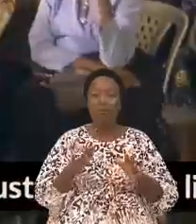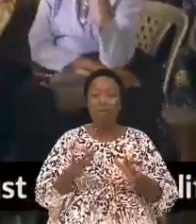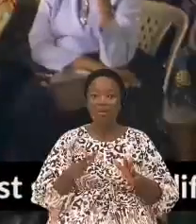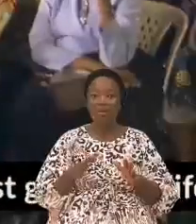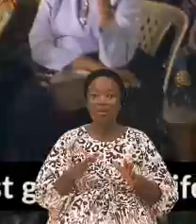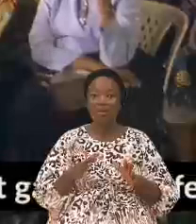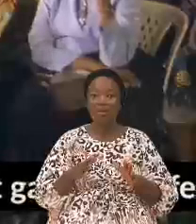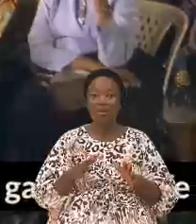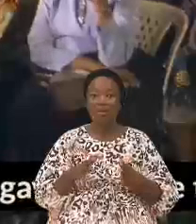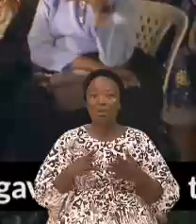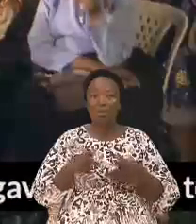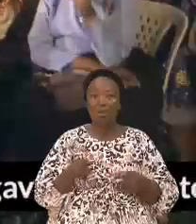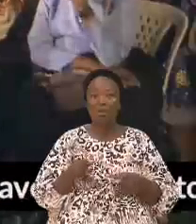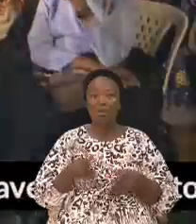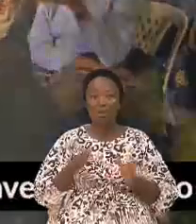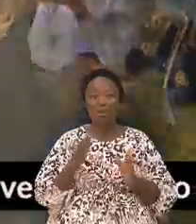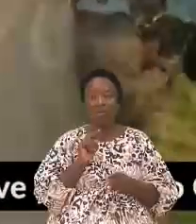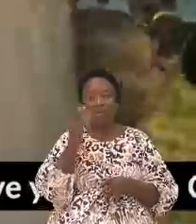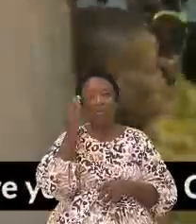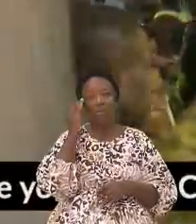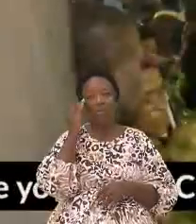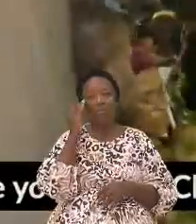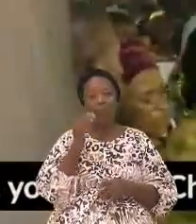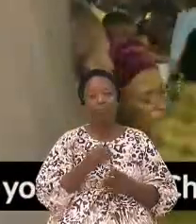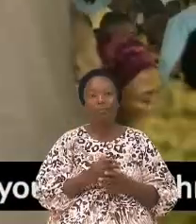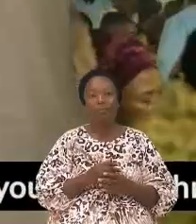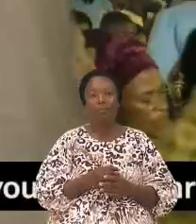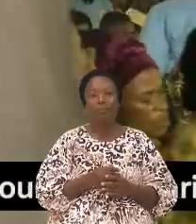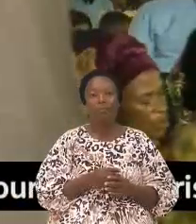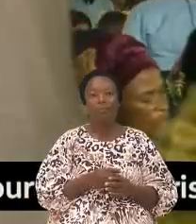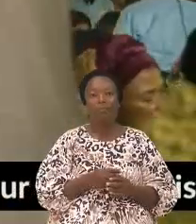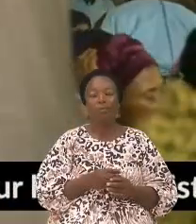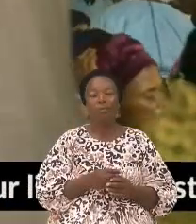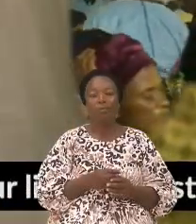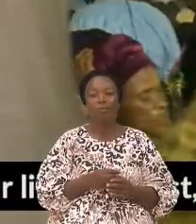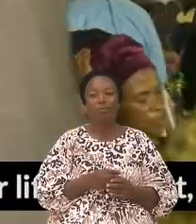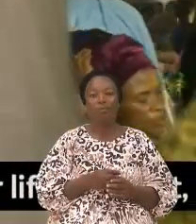On my right hand, if you are finished, let me see your hand waved.